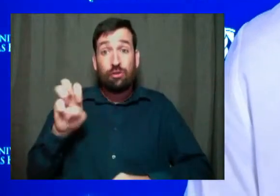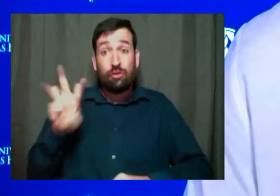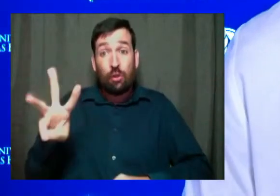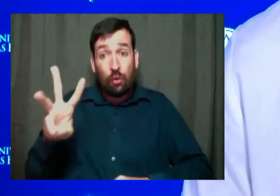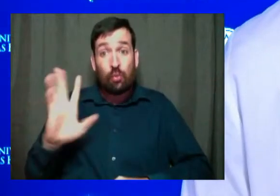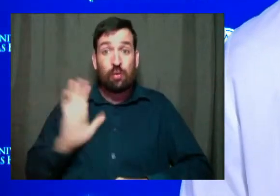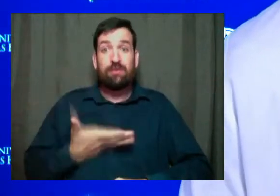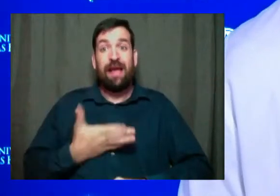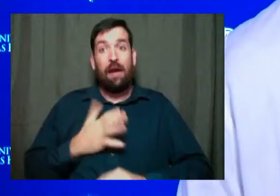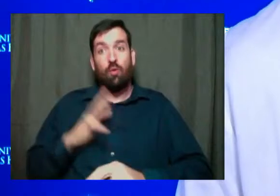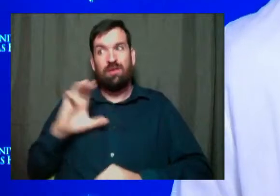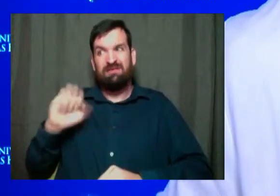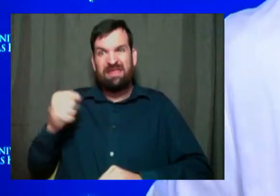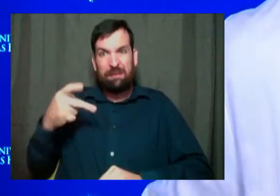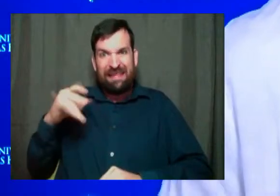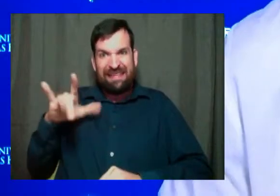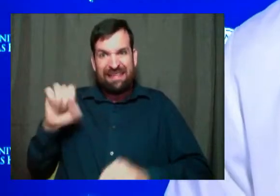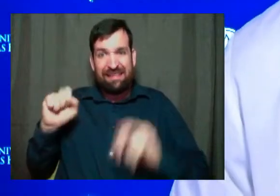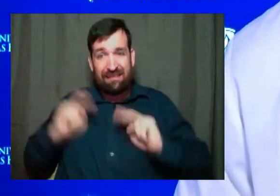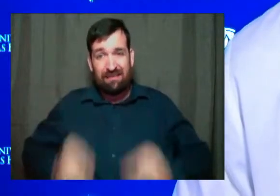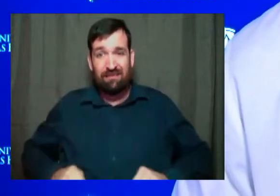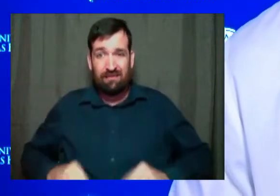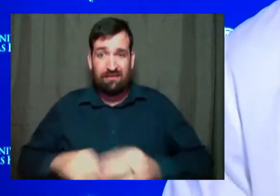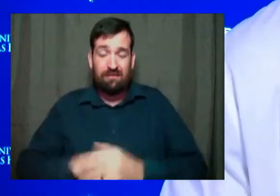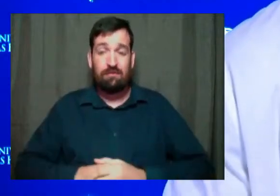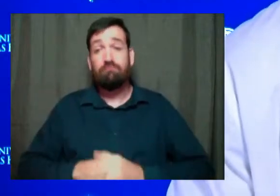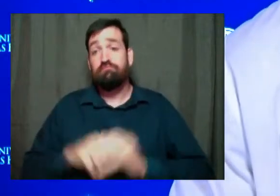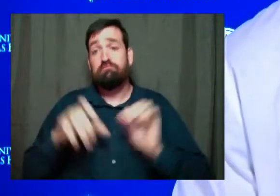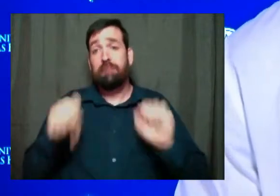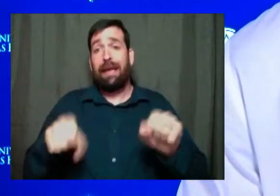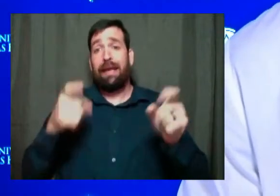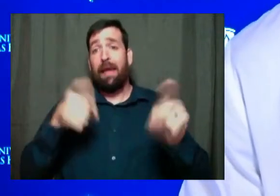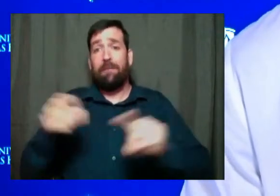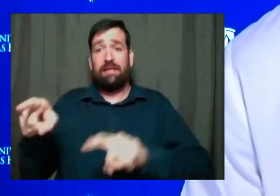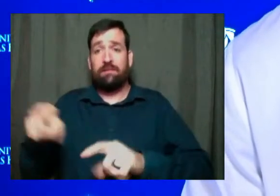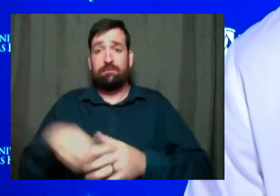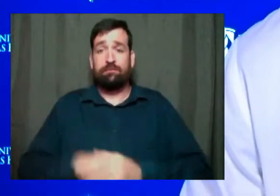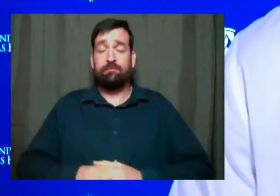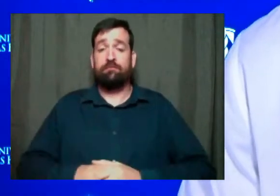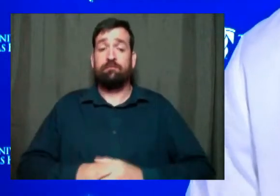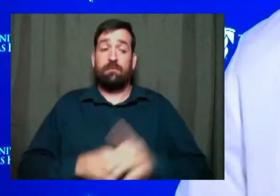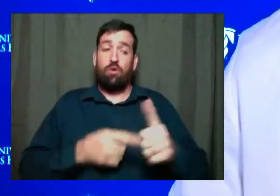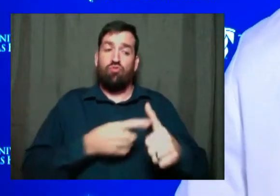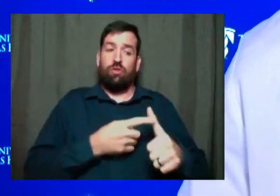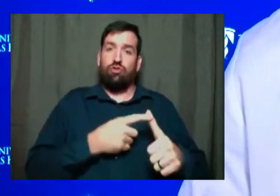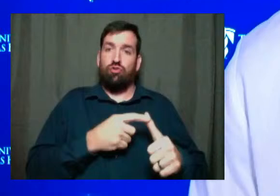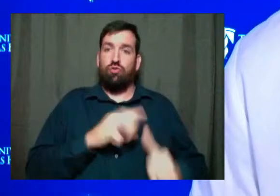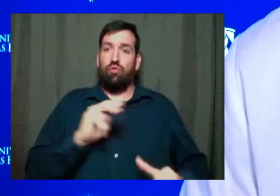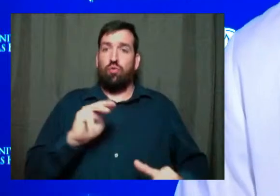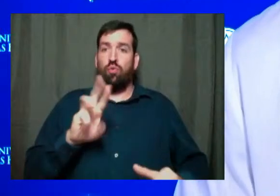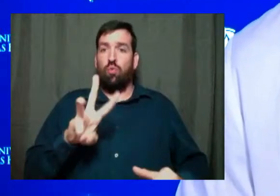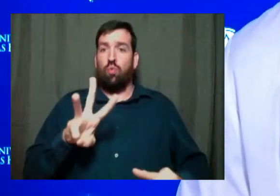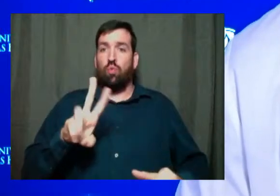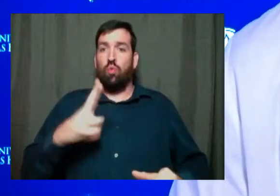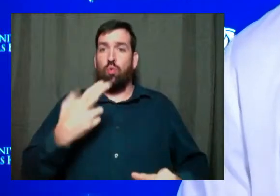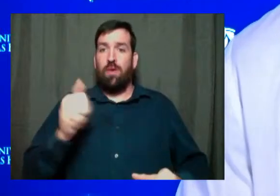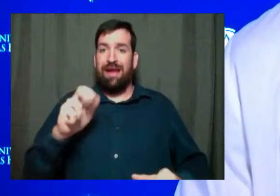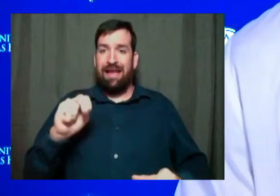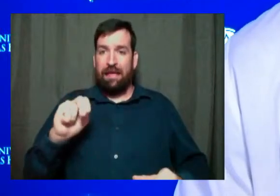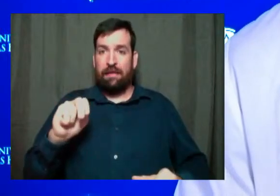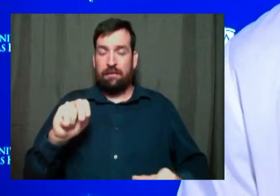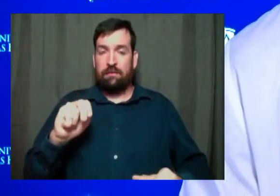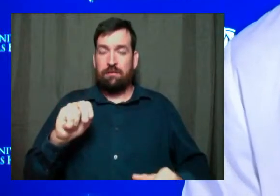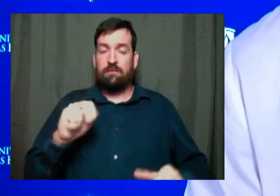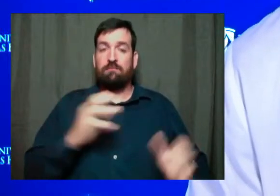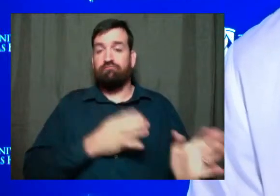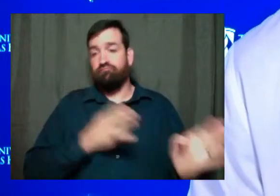we said. And so this can happen. And so I think we go from the original Wuhan strain to see what we have now. I think that is one more